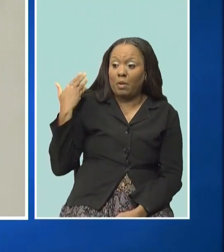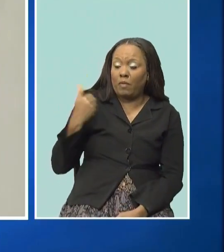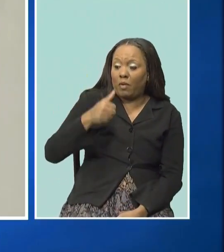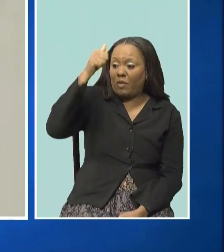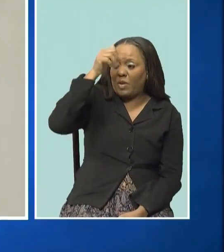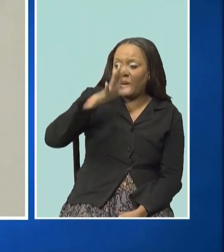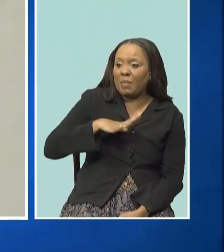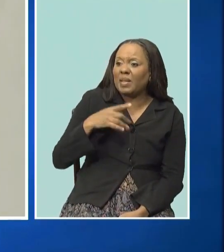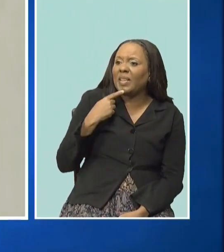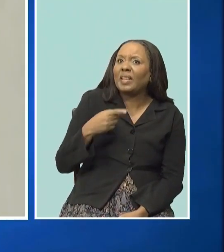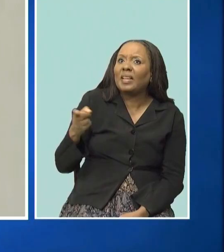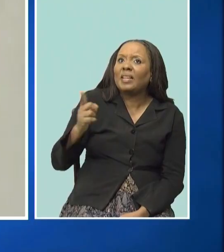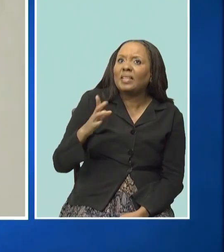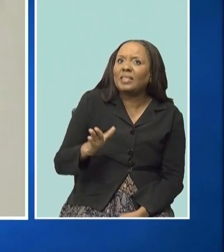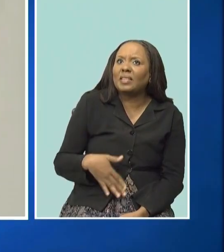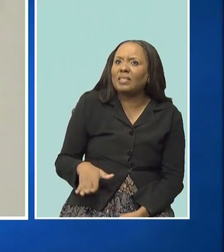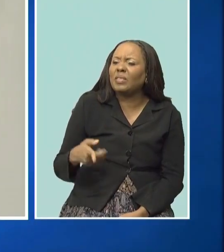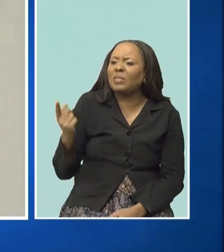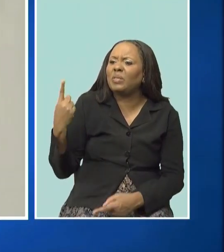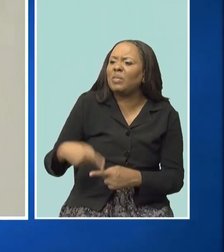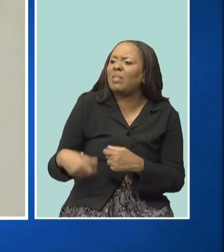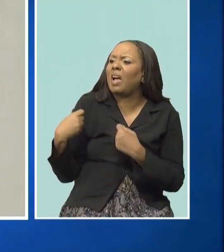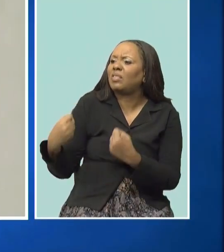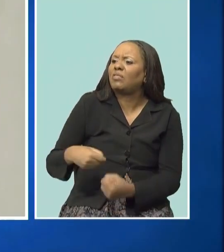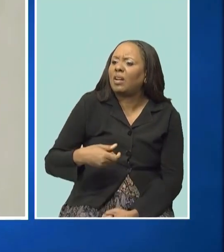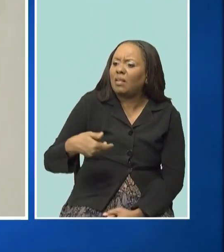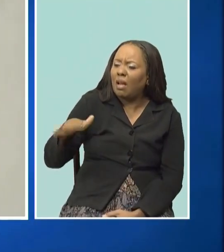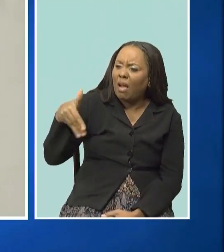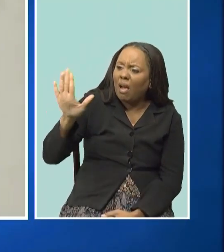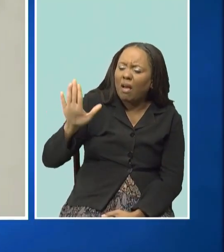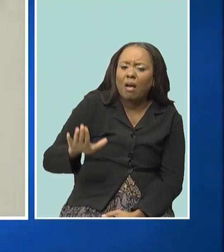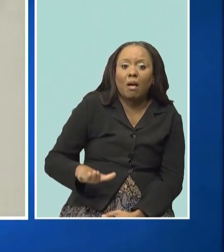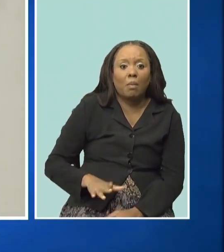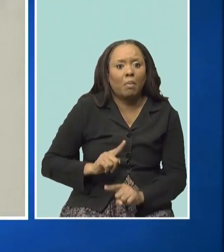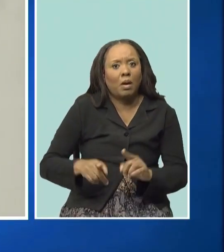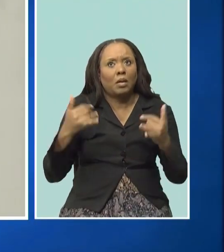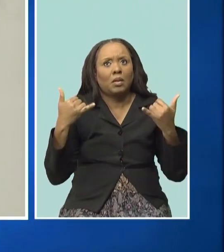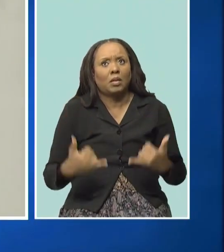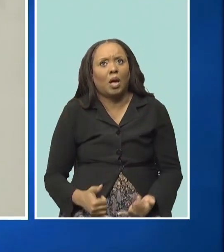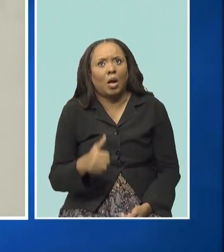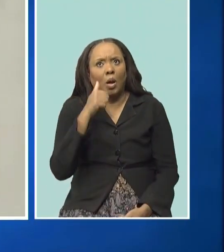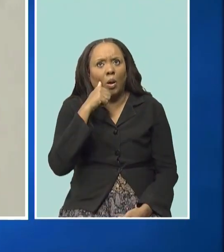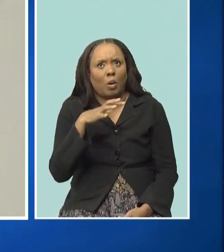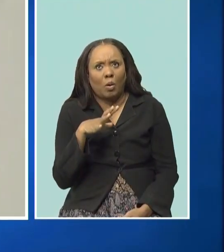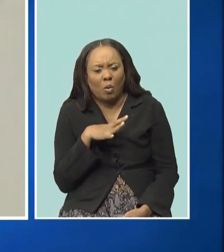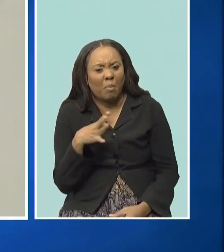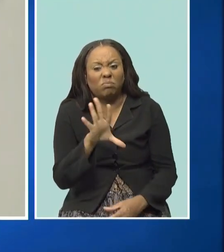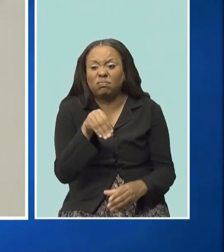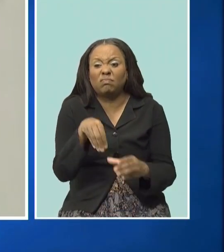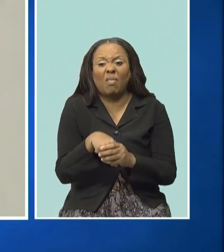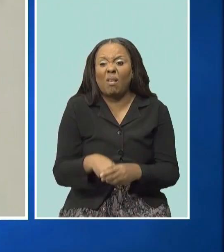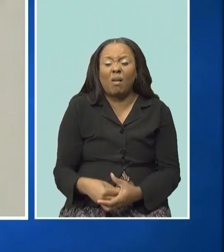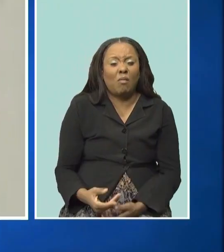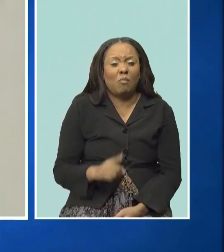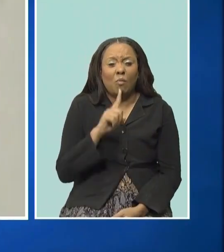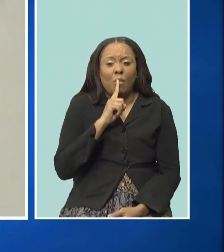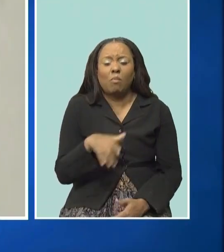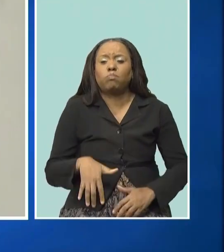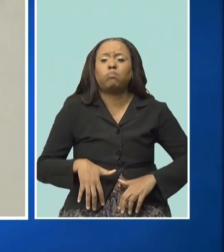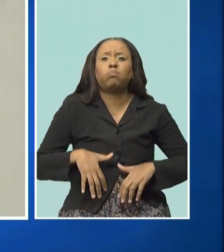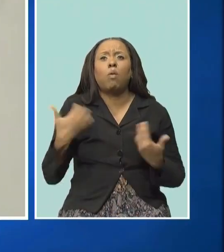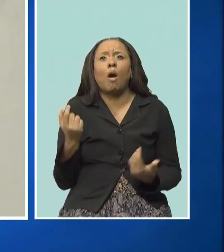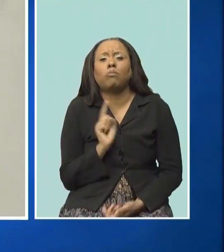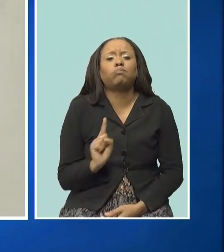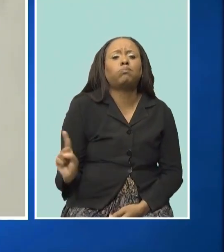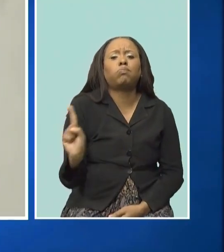men trying to tell the women, listen, get off the road, one can't drive. But now the girls gone, they're getting in it too. They're